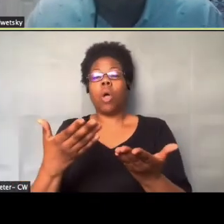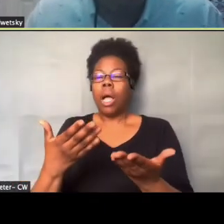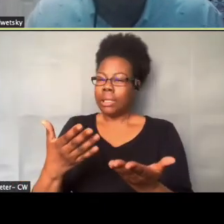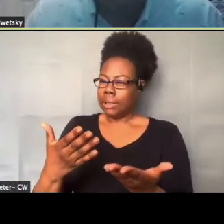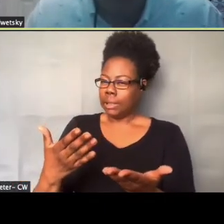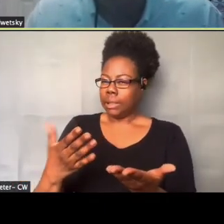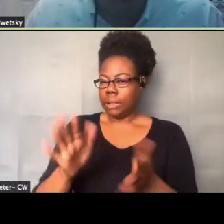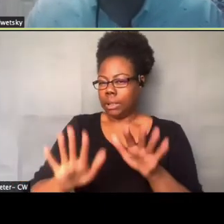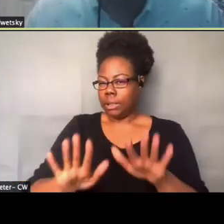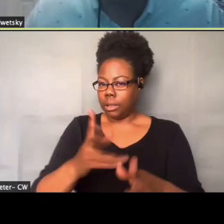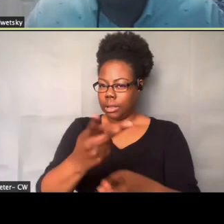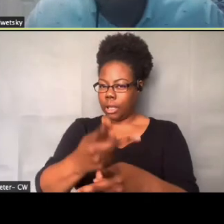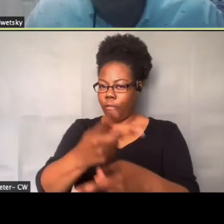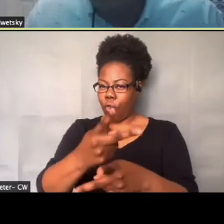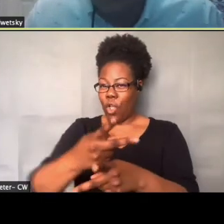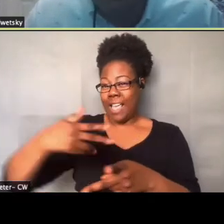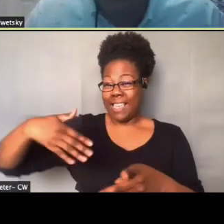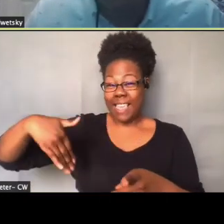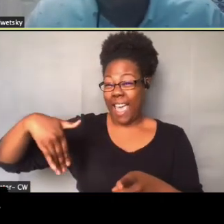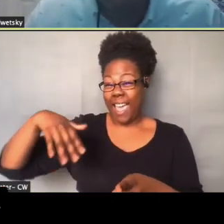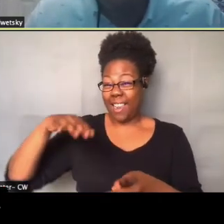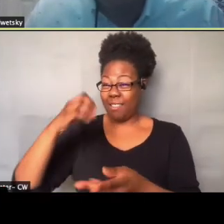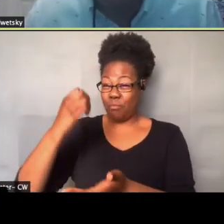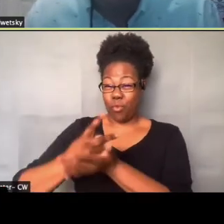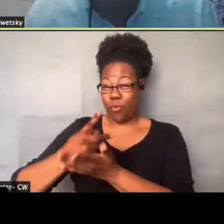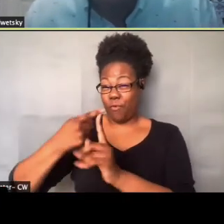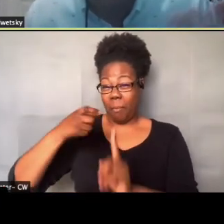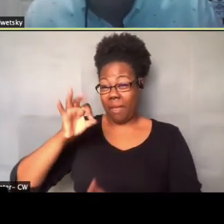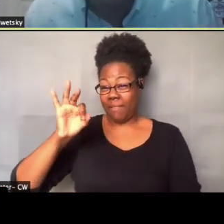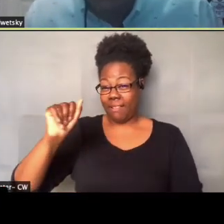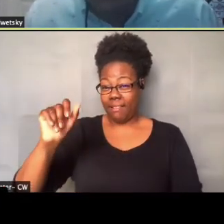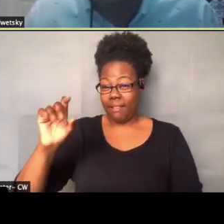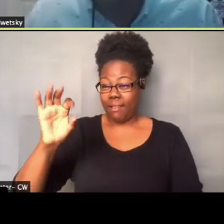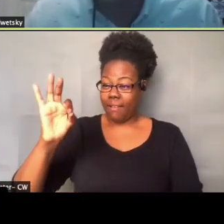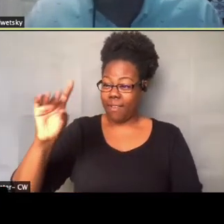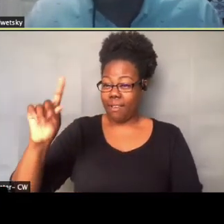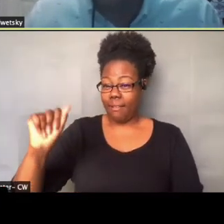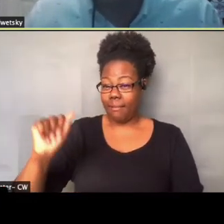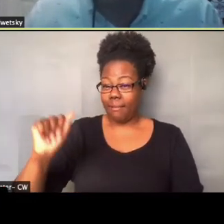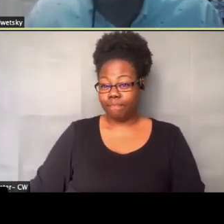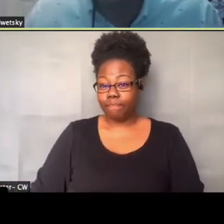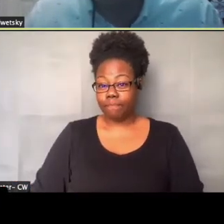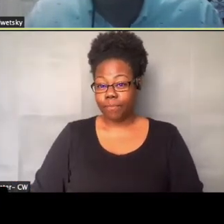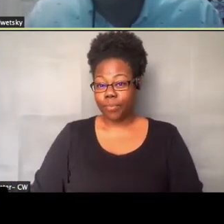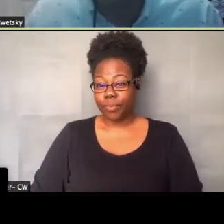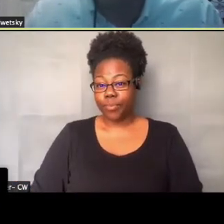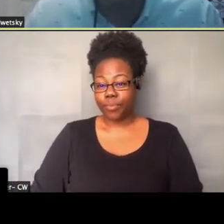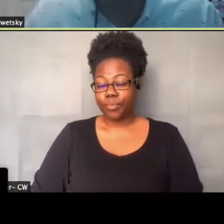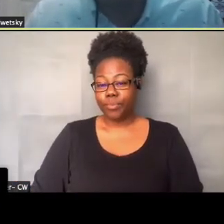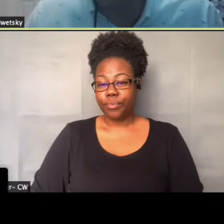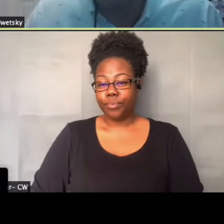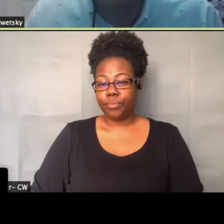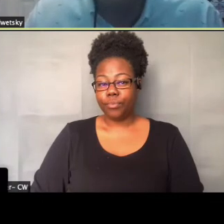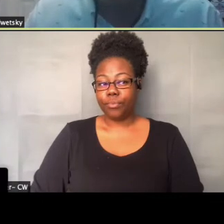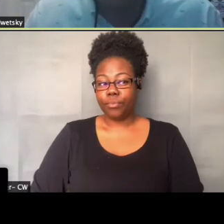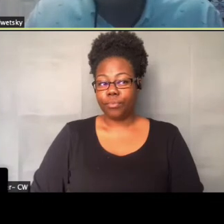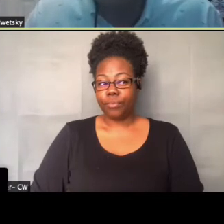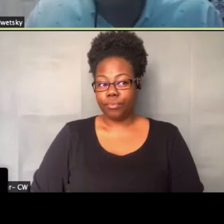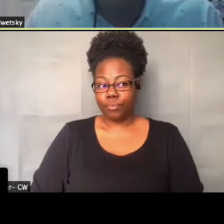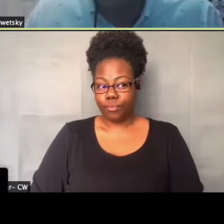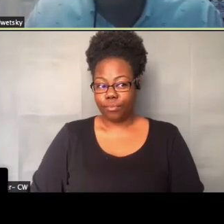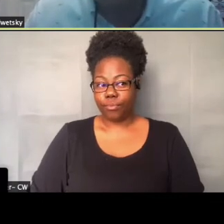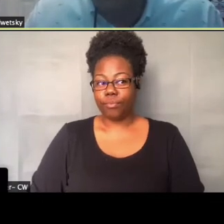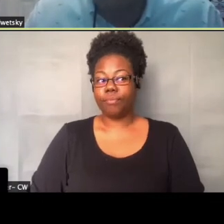see, like I saw Walmart saying about hearing aids this week in ads. I went to check it when I was notified about